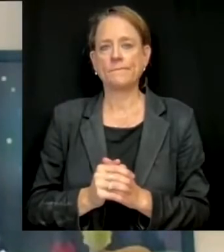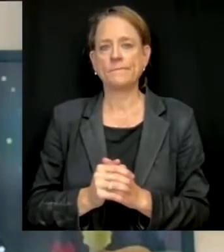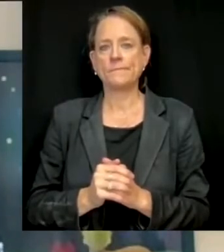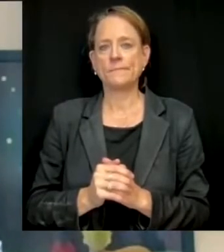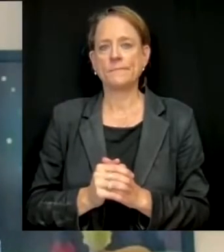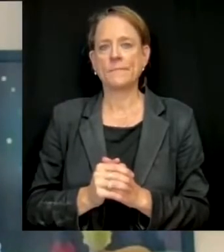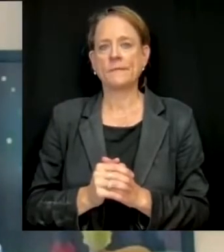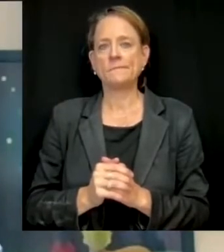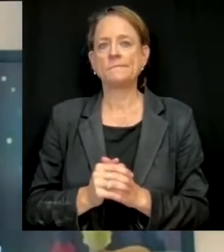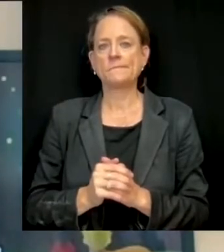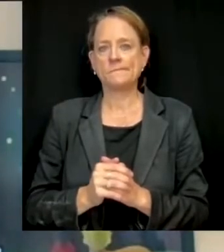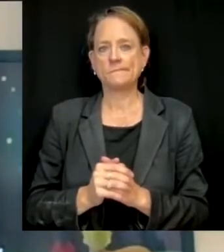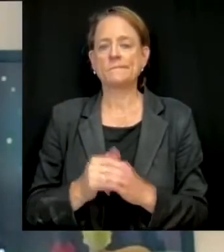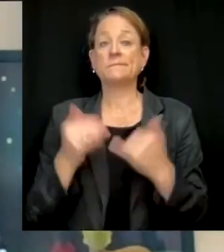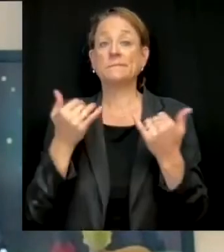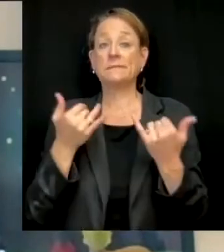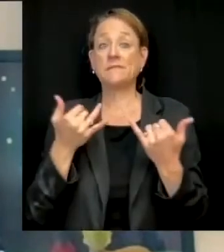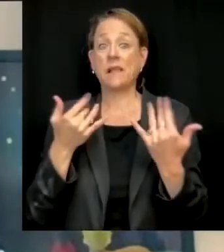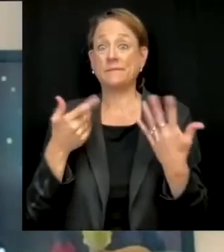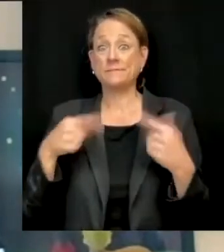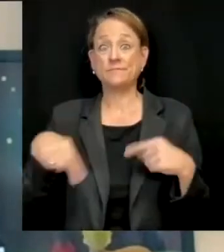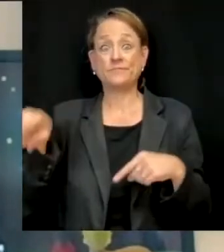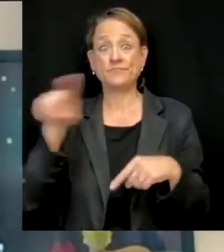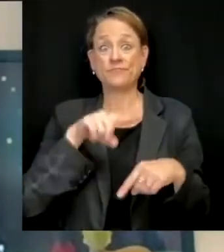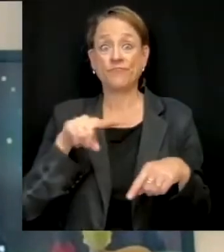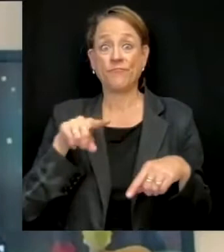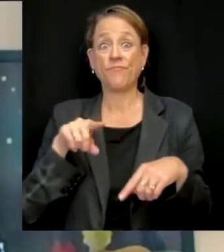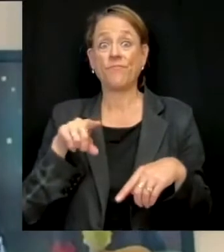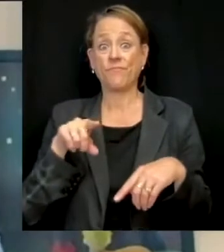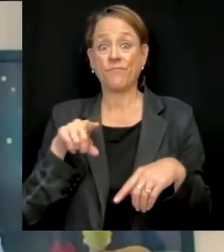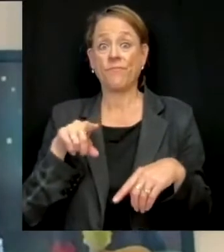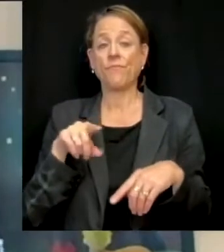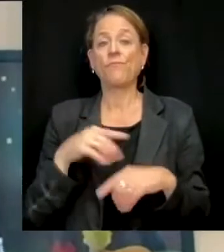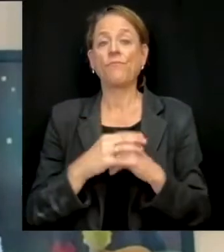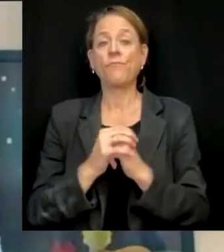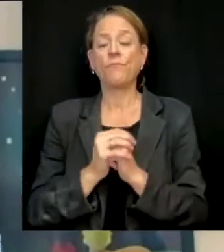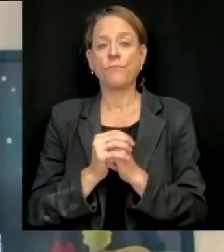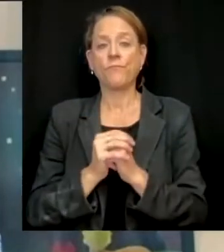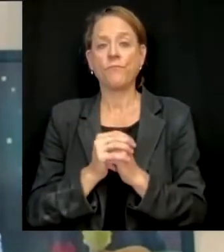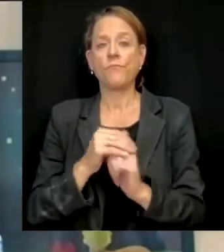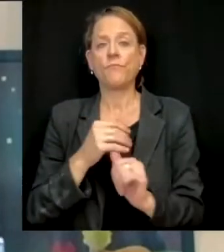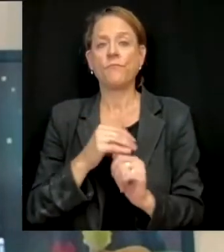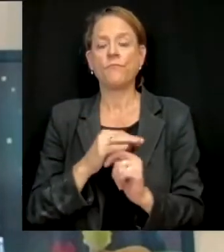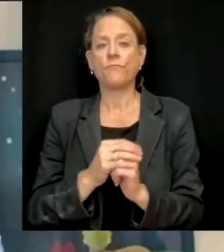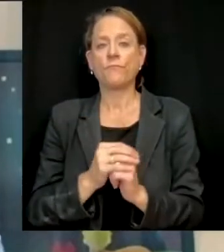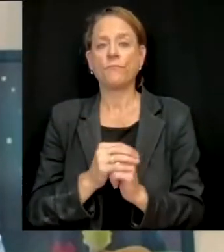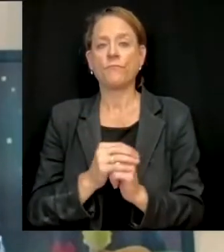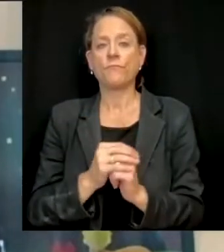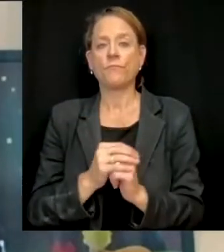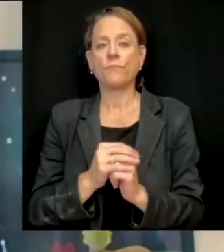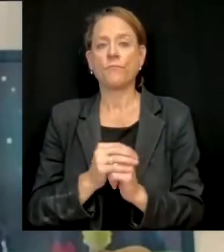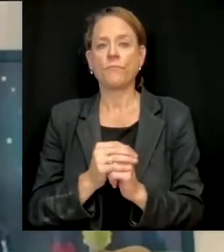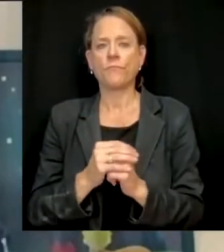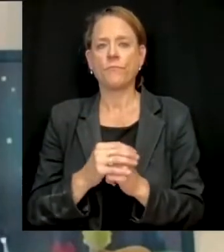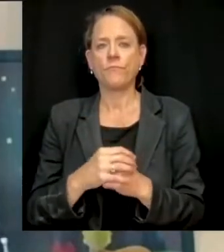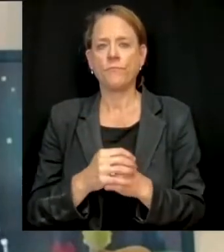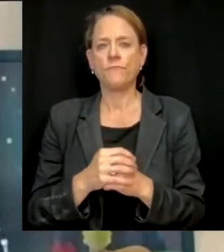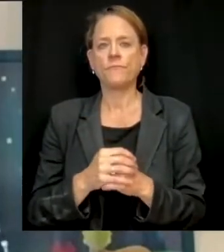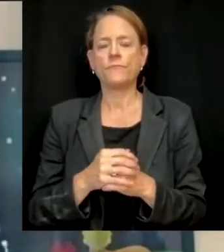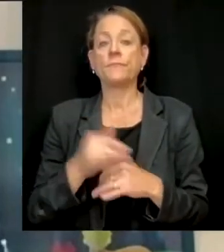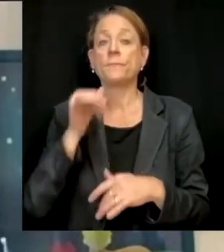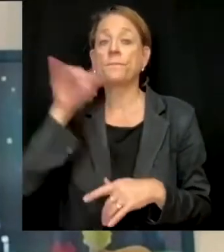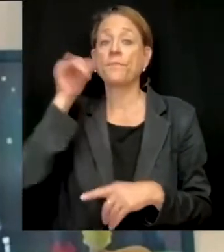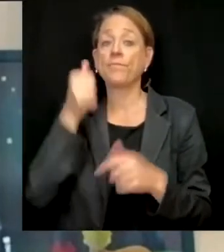Walensky, director of the CDC, reported yesterday that 83% of sequenced